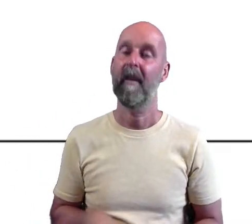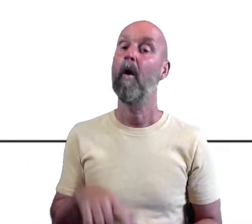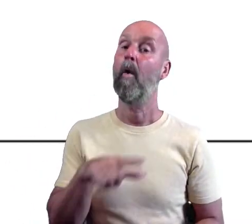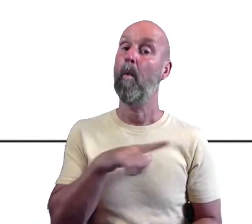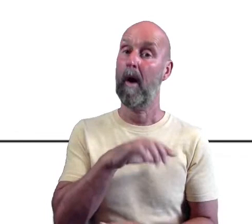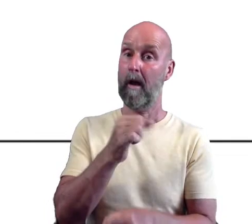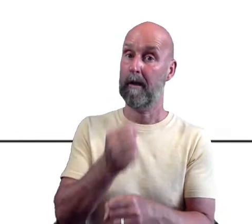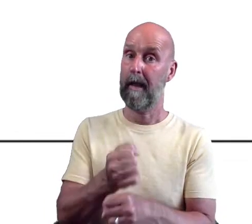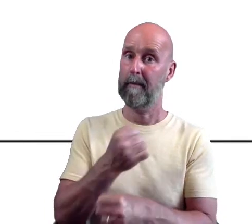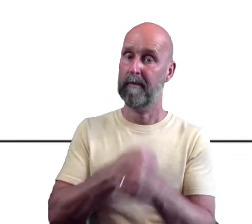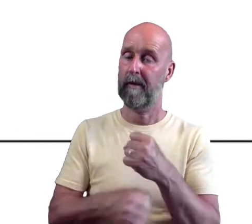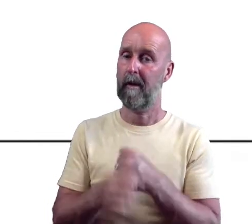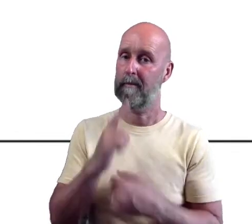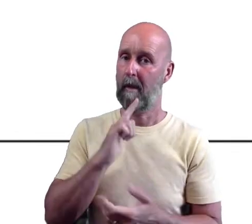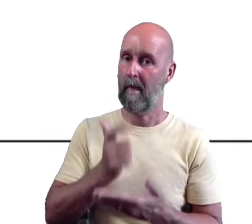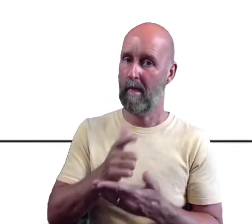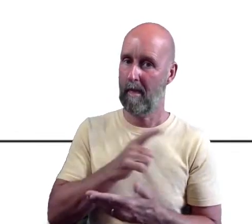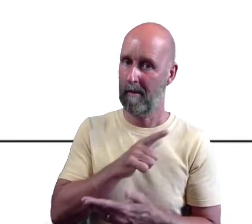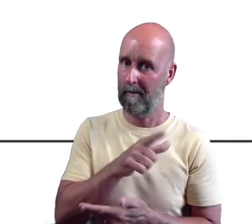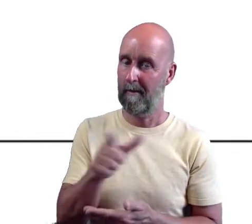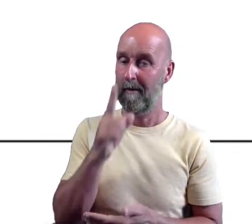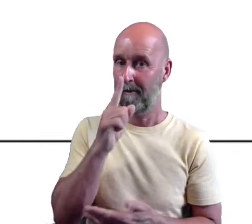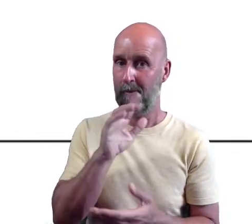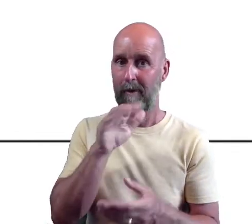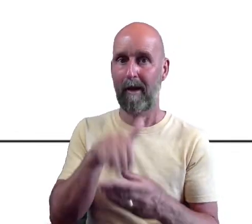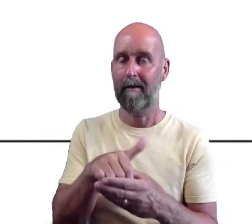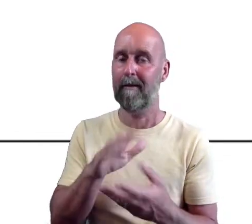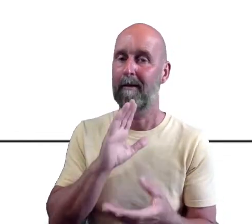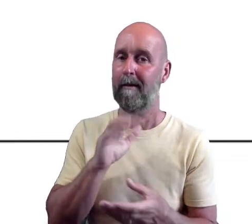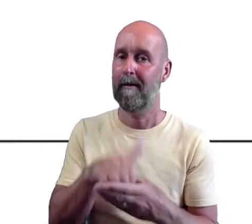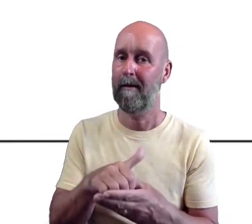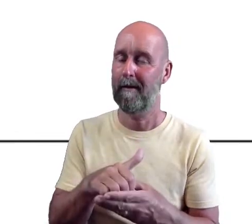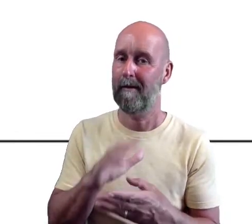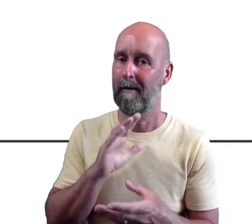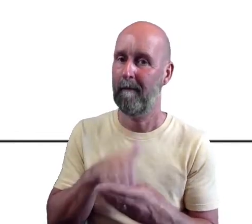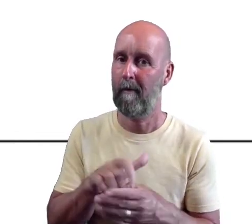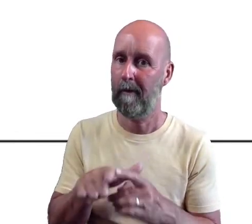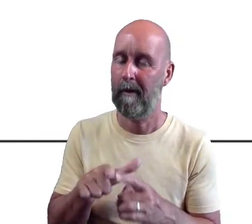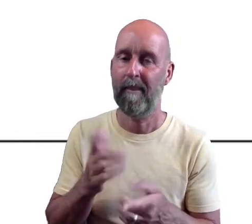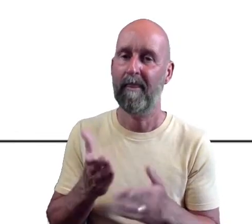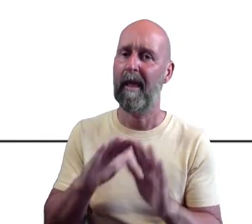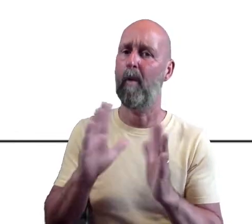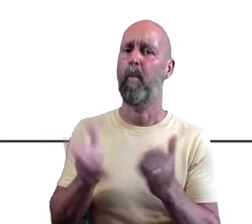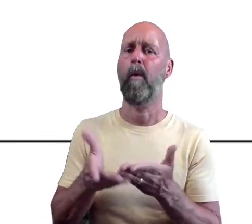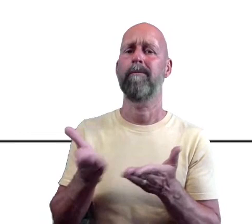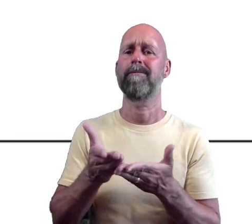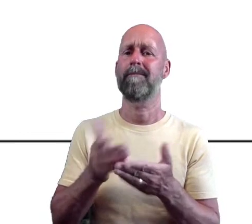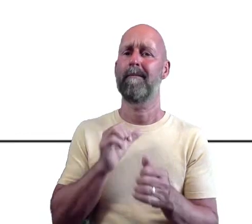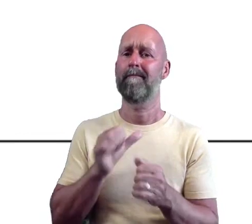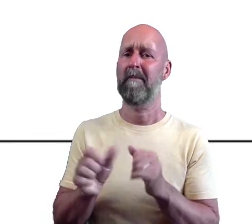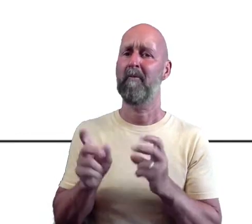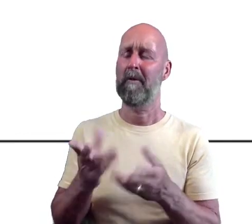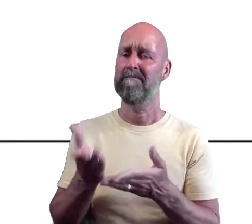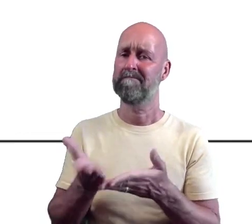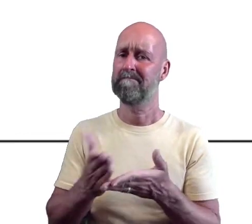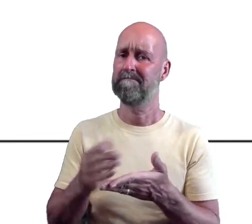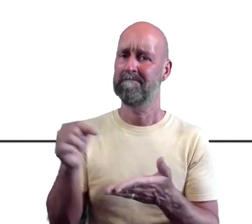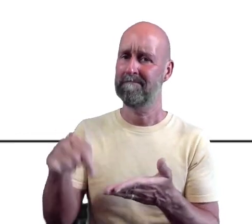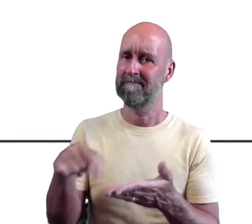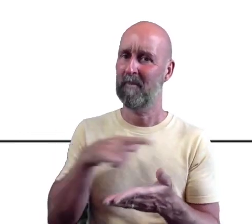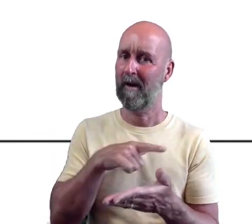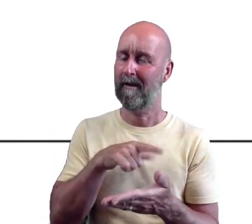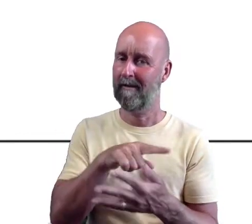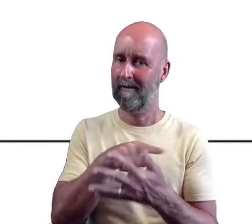compelling is that you feel you can have some agency in an uncertain world. And what better source of uncertainty, of contingency,